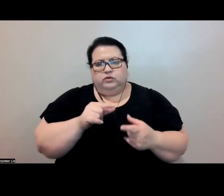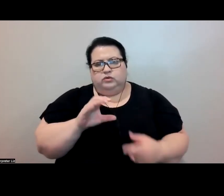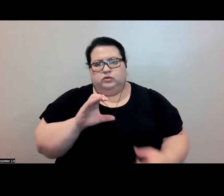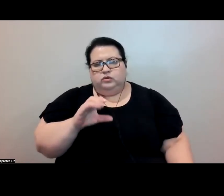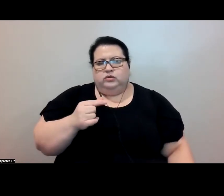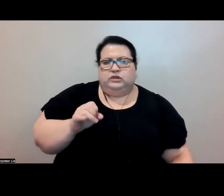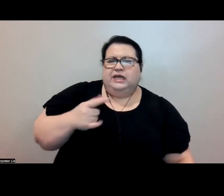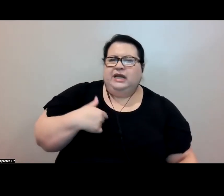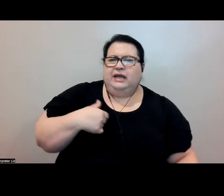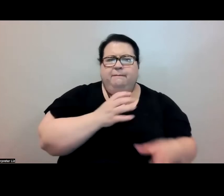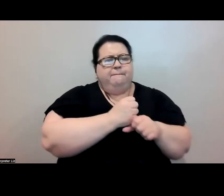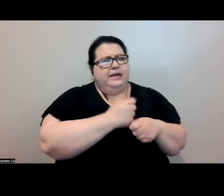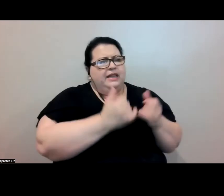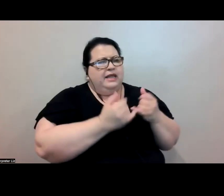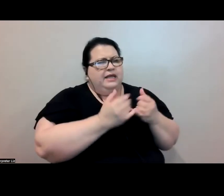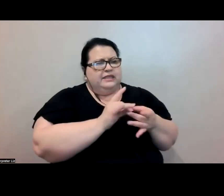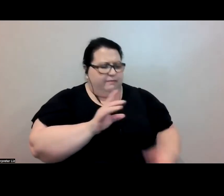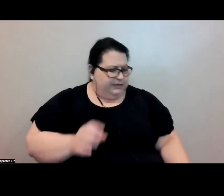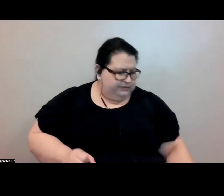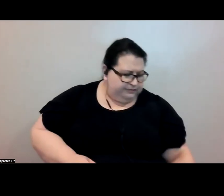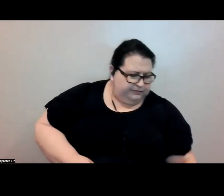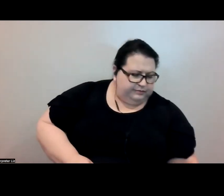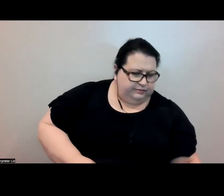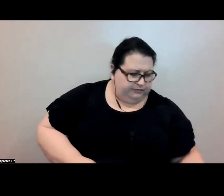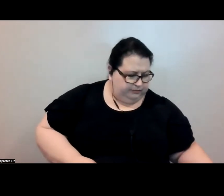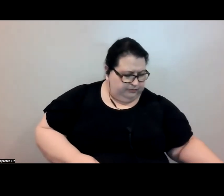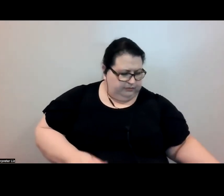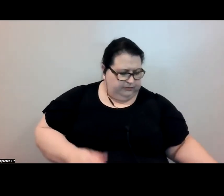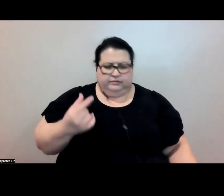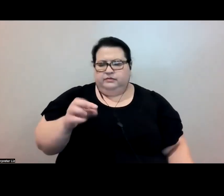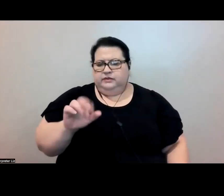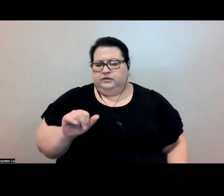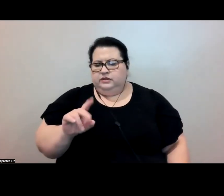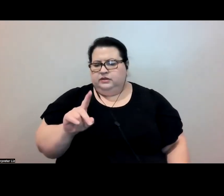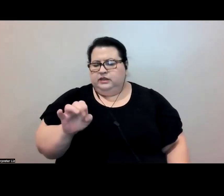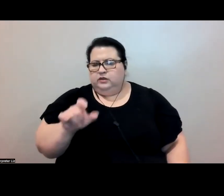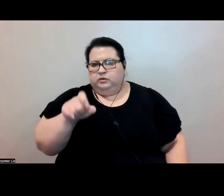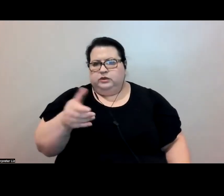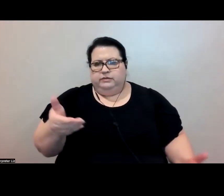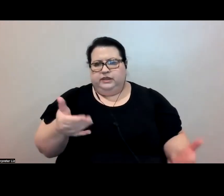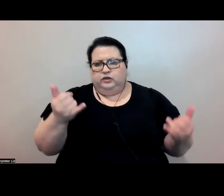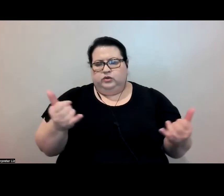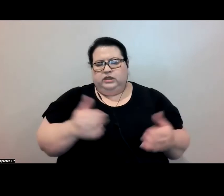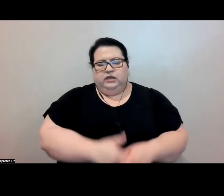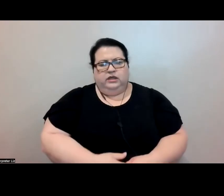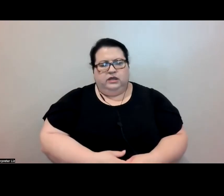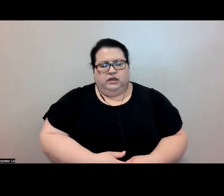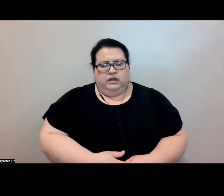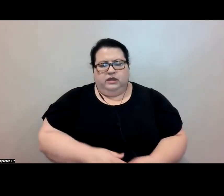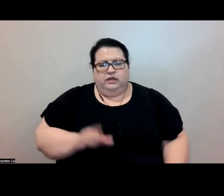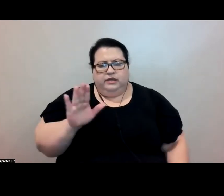Prudhomme. Can I make one last comment? Oh, sure, of please? course. Go ahead. Gary Denio, who was supposed to be on the panel today, you know,